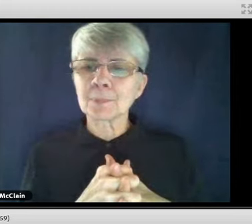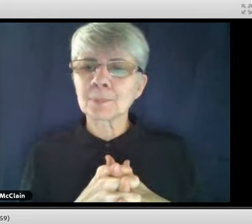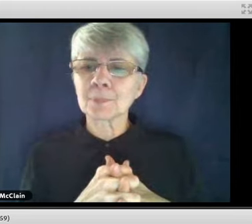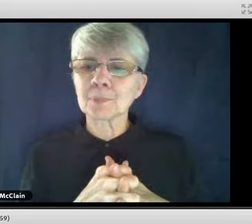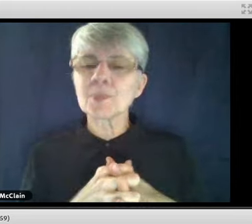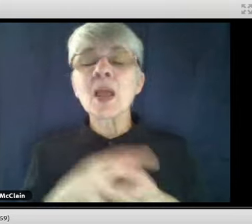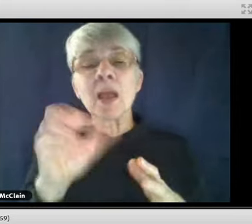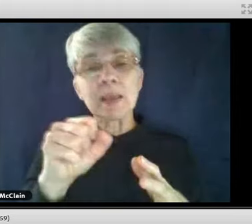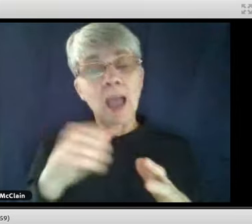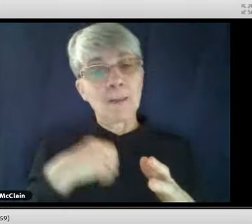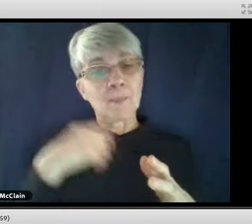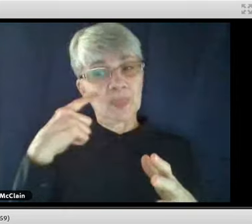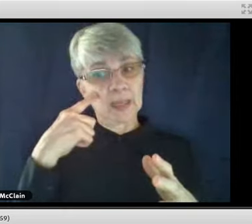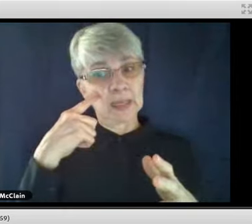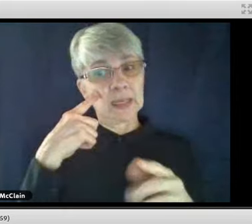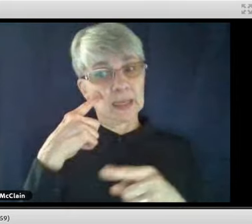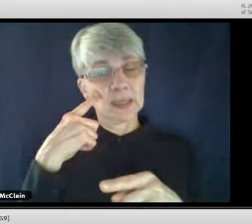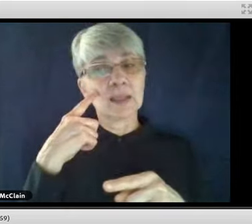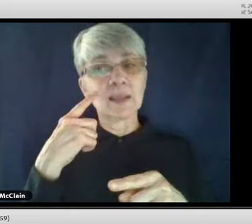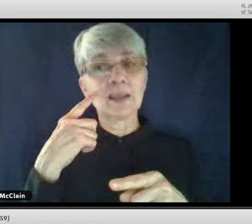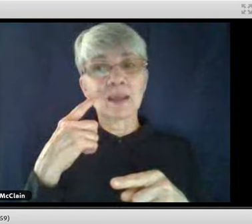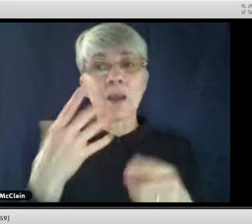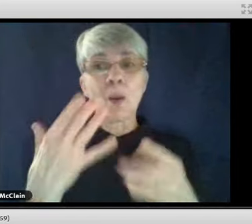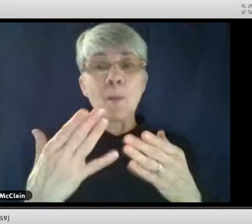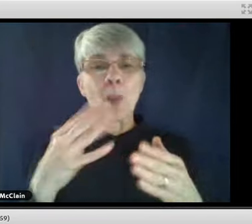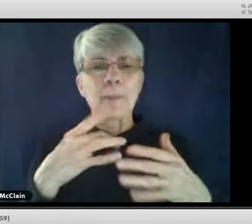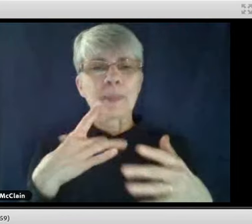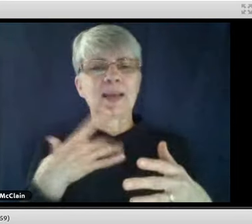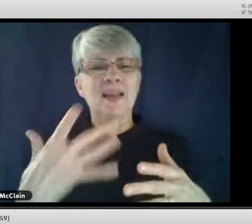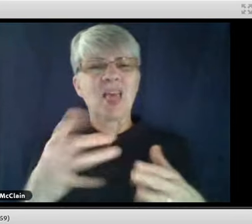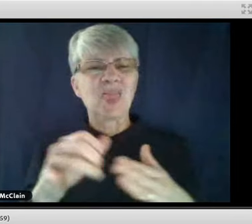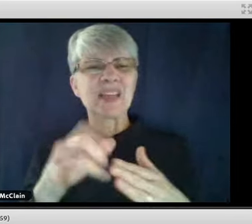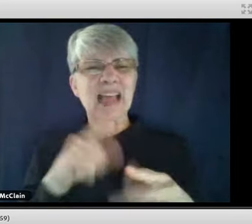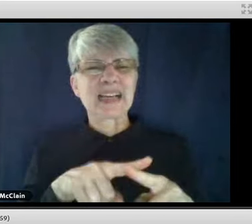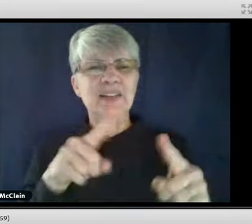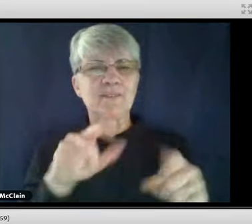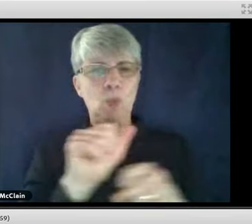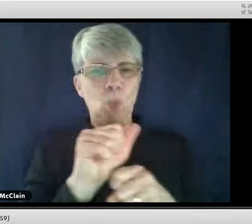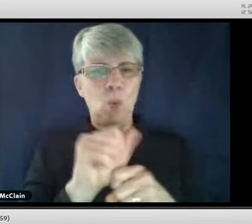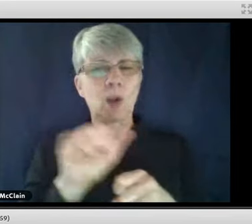Yeah, so I'm thinking, you're probably leaning towards that, yeah, this is like a different work.